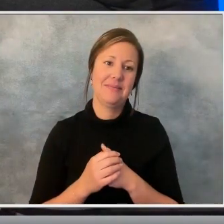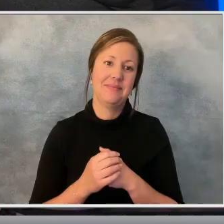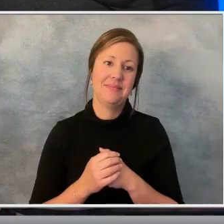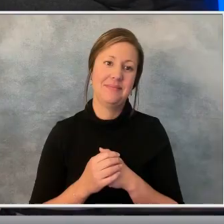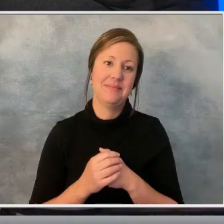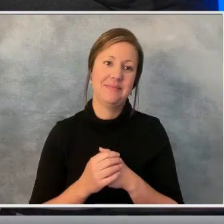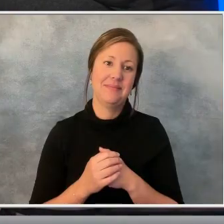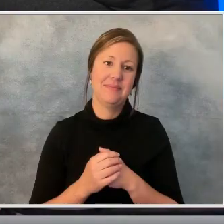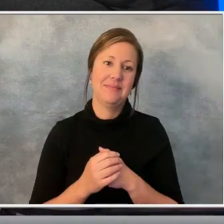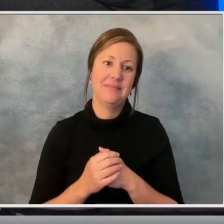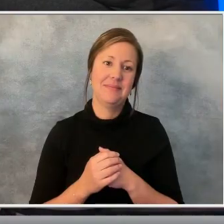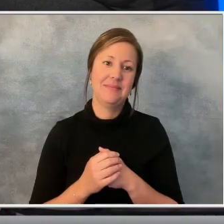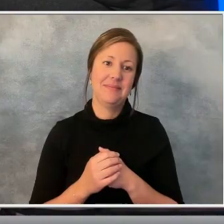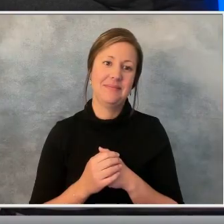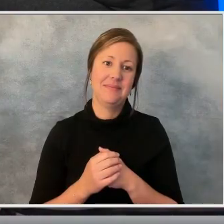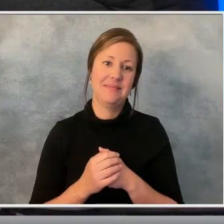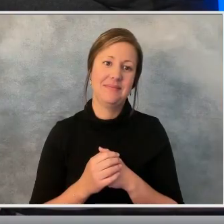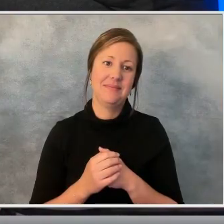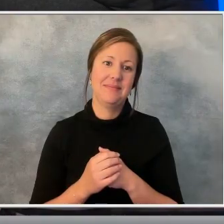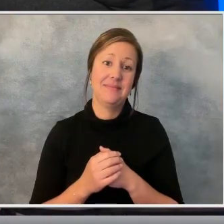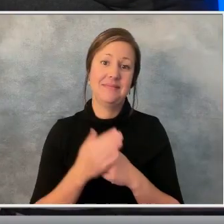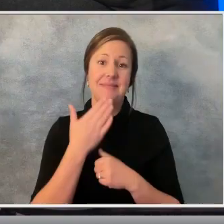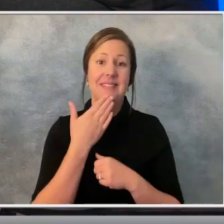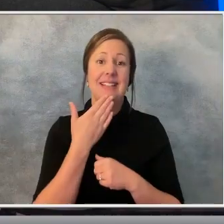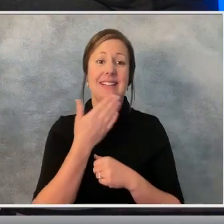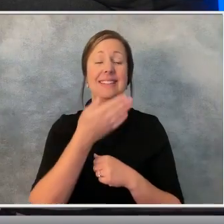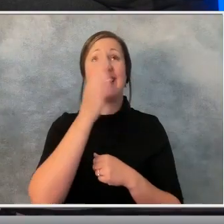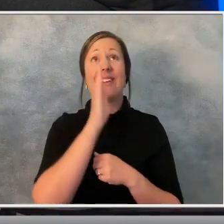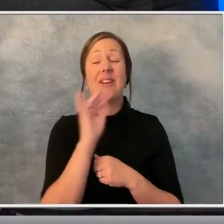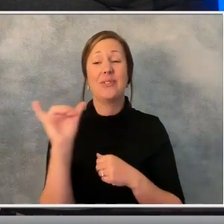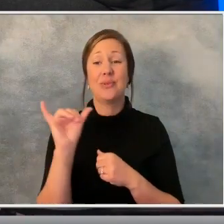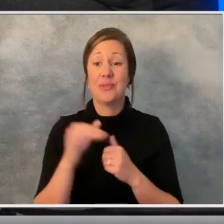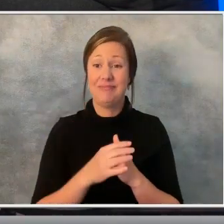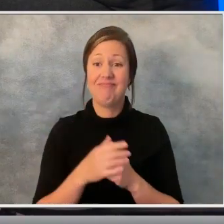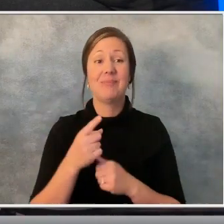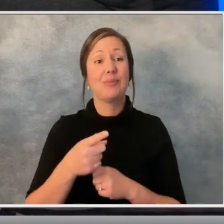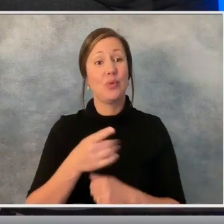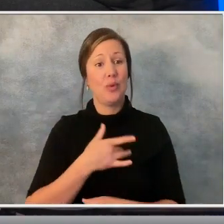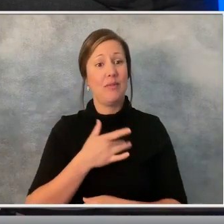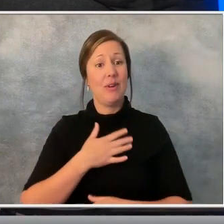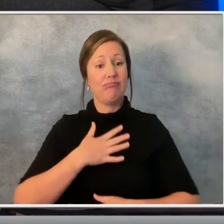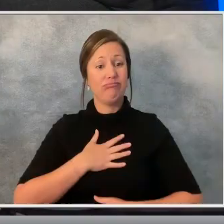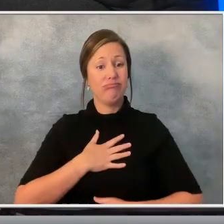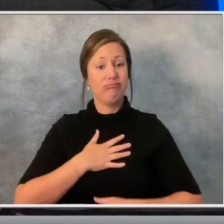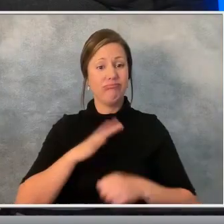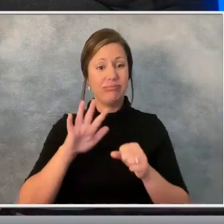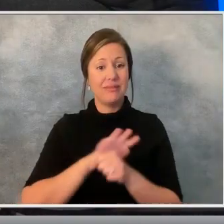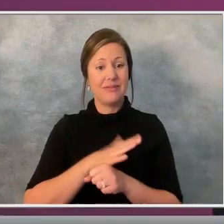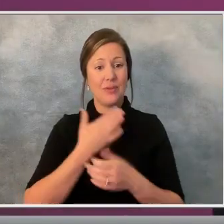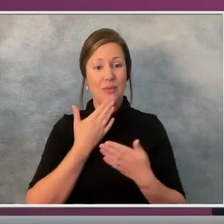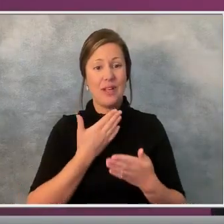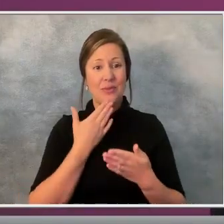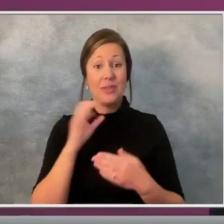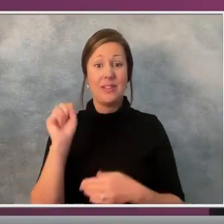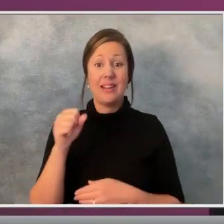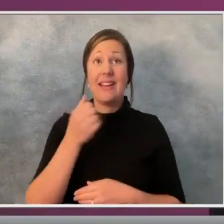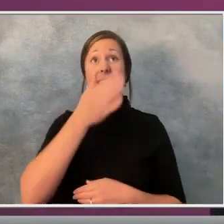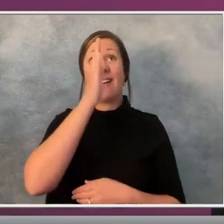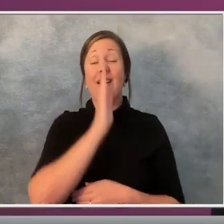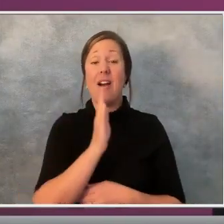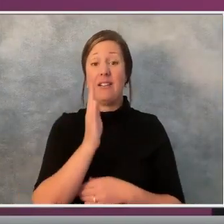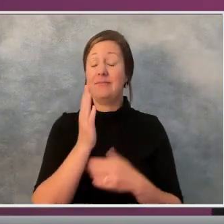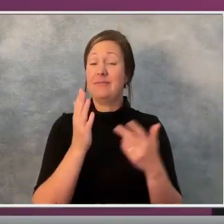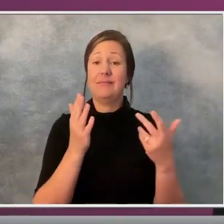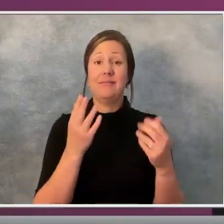I just thank God too. You know, Filled with gratitude. for reaching down and guiding you all's hands to help me get